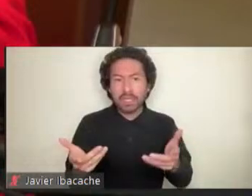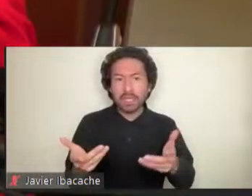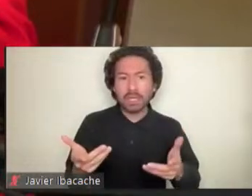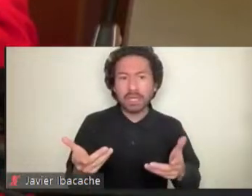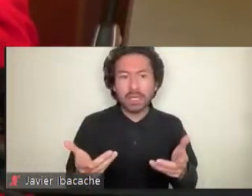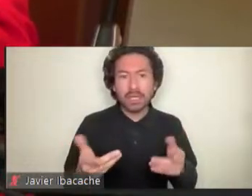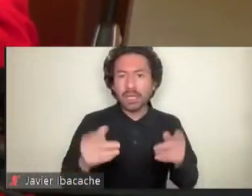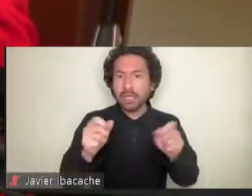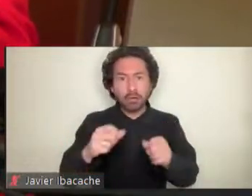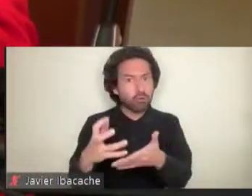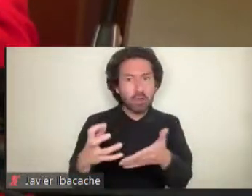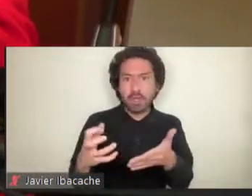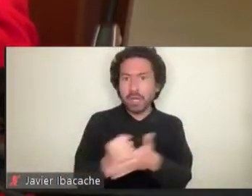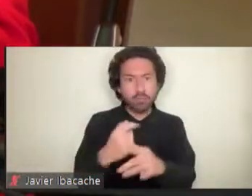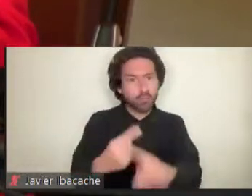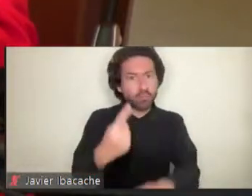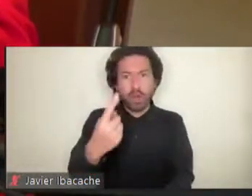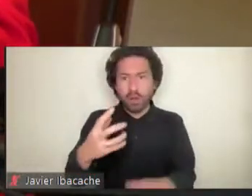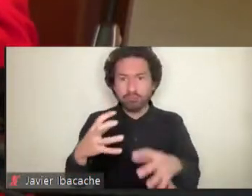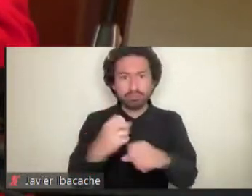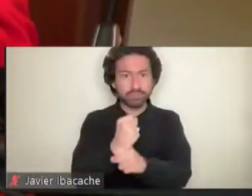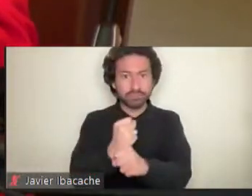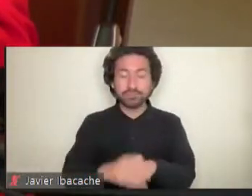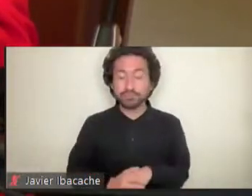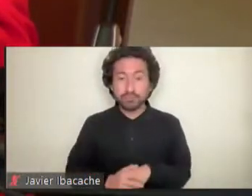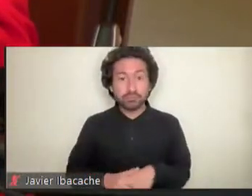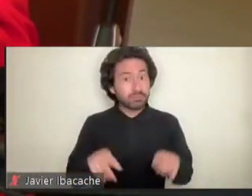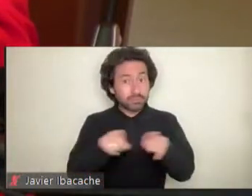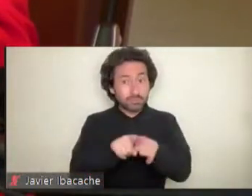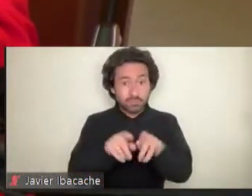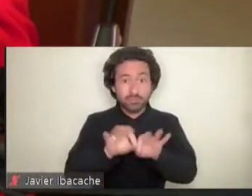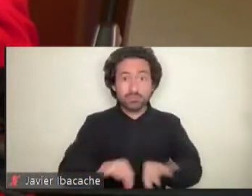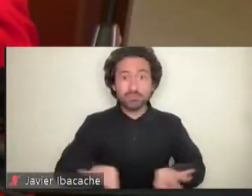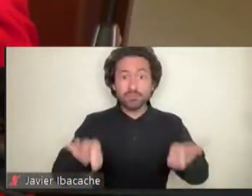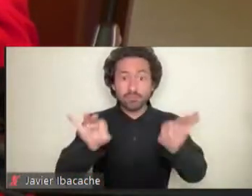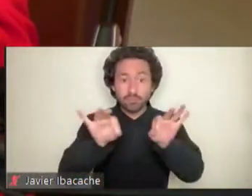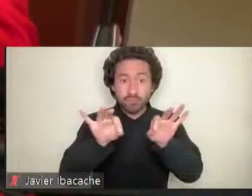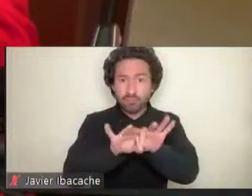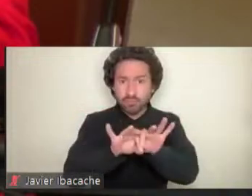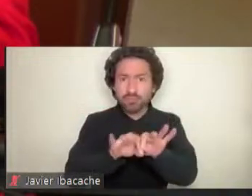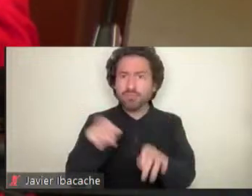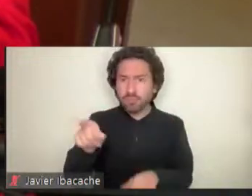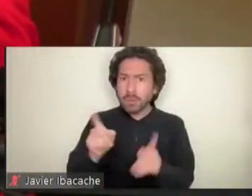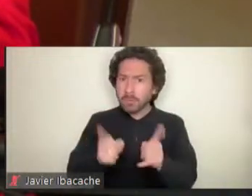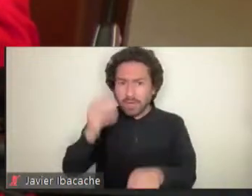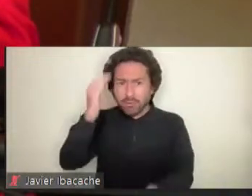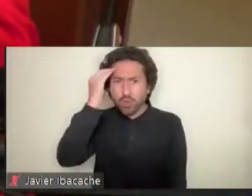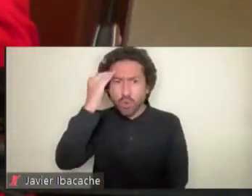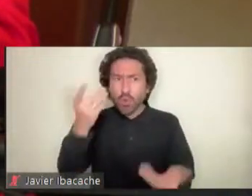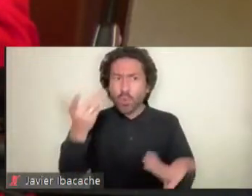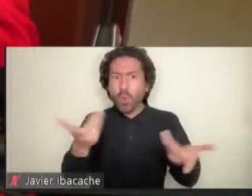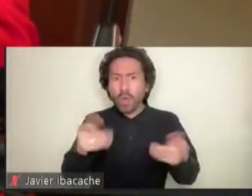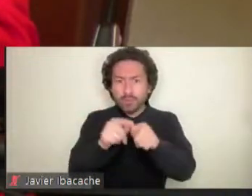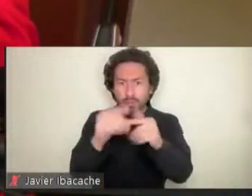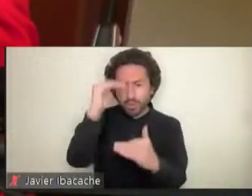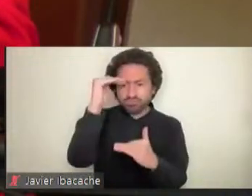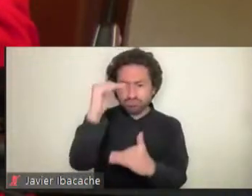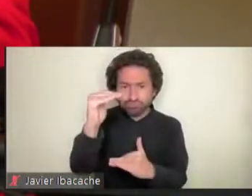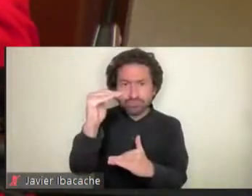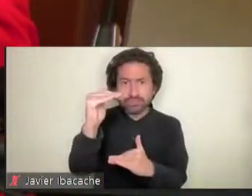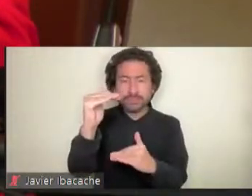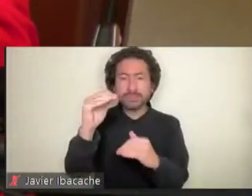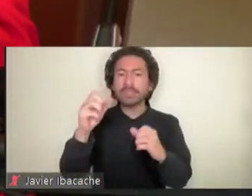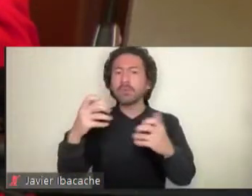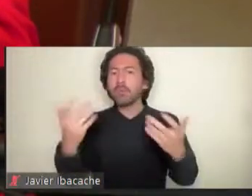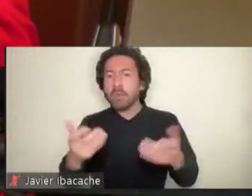once. Also of importance, governments must acknowledge their limitations, be it skills deficits or a